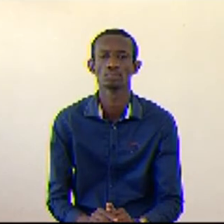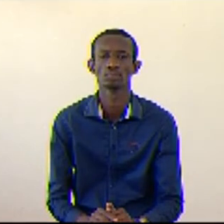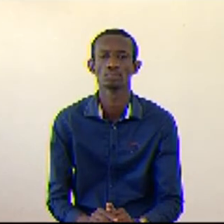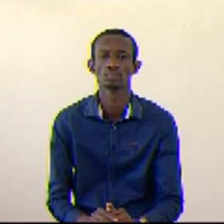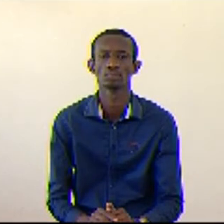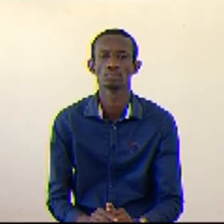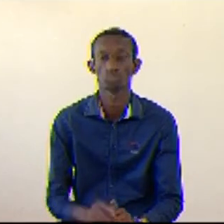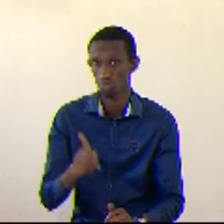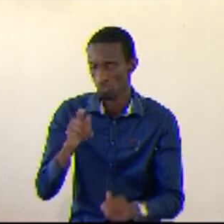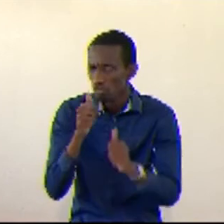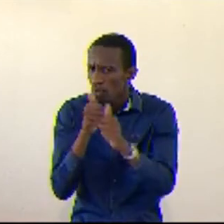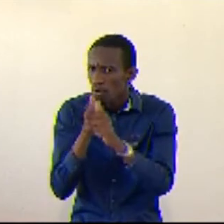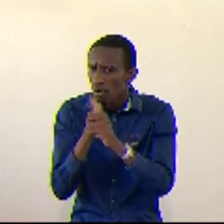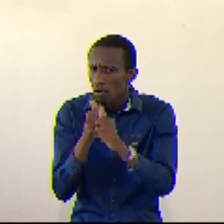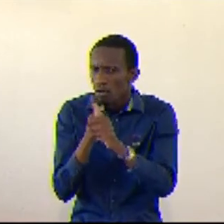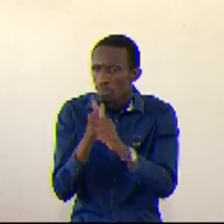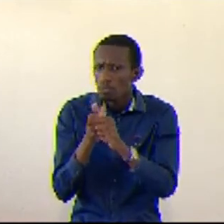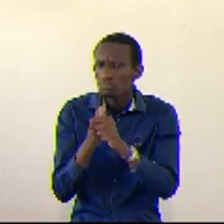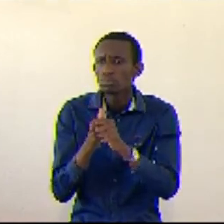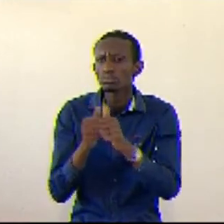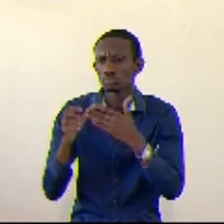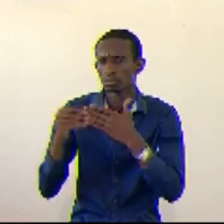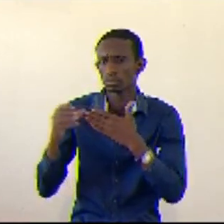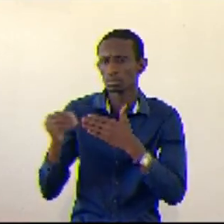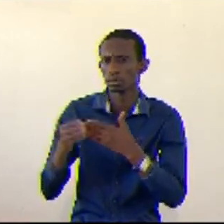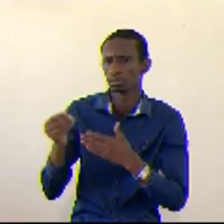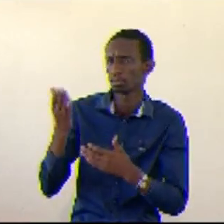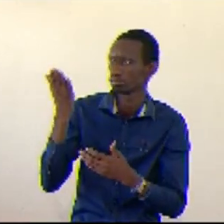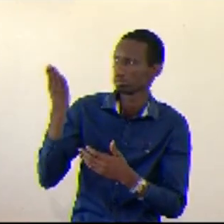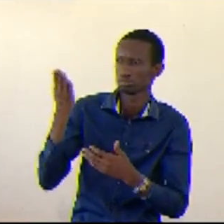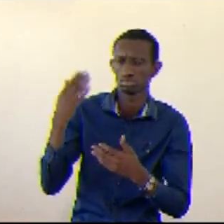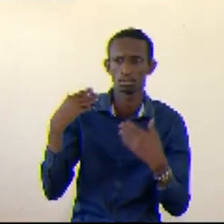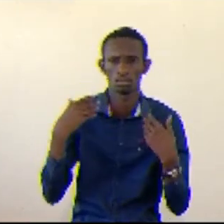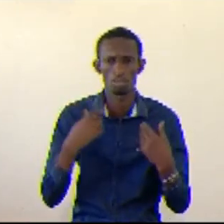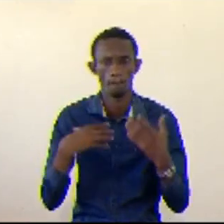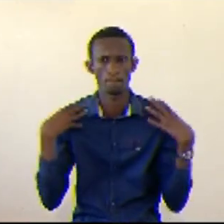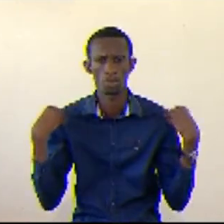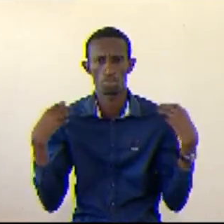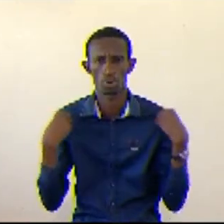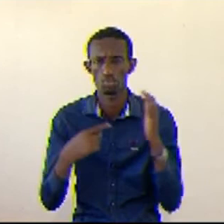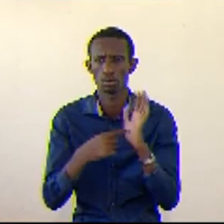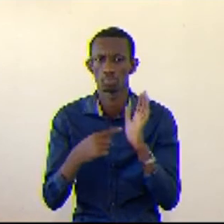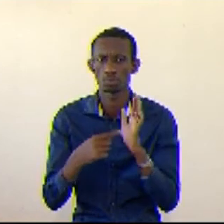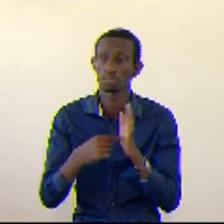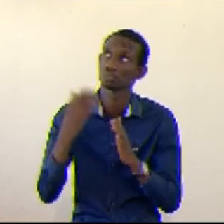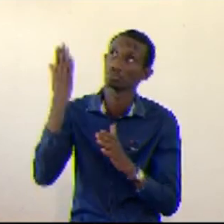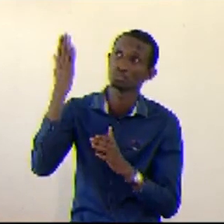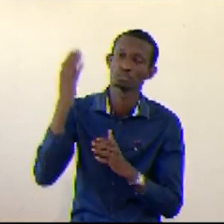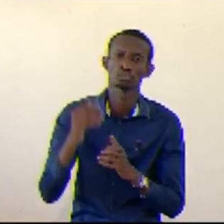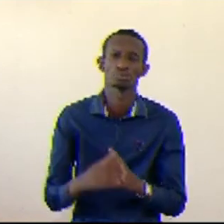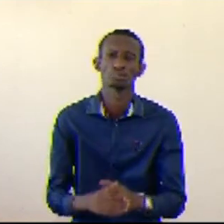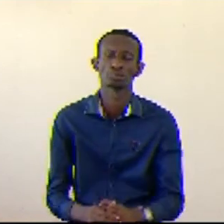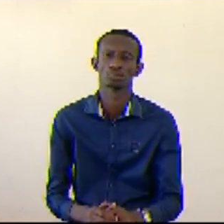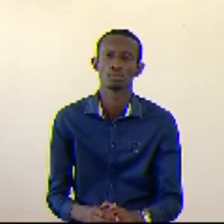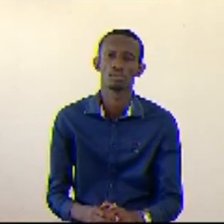So you follow the result for that example, right? And